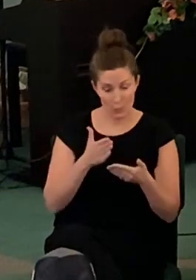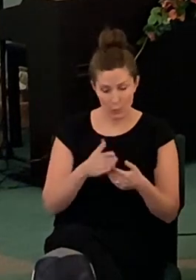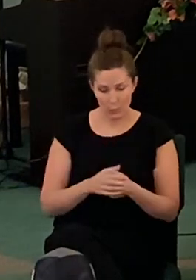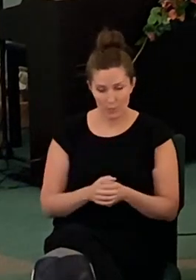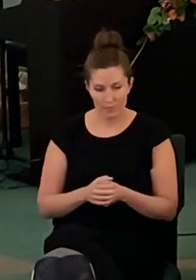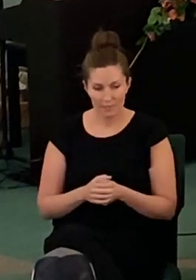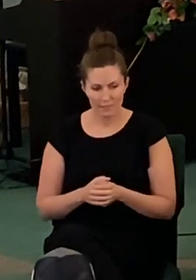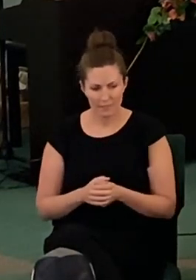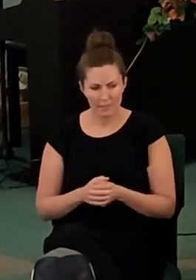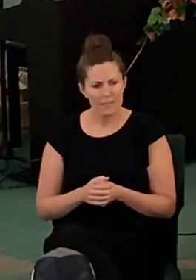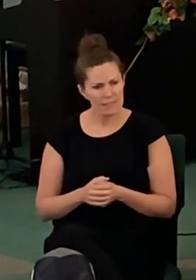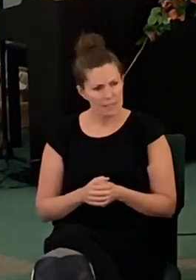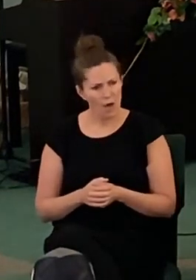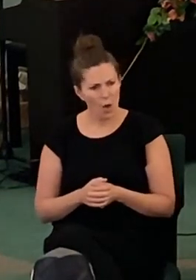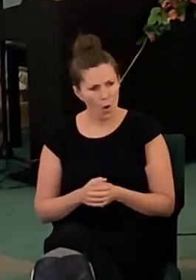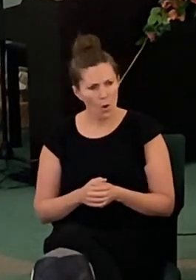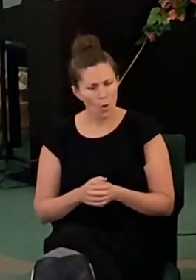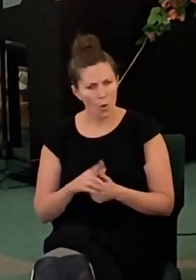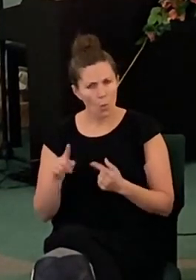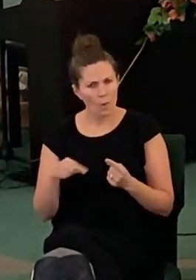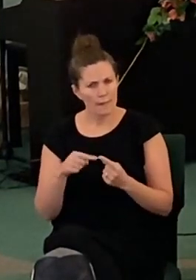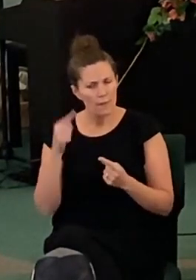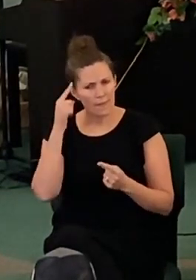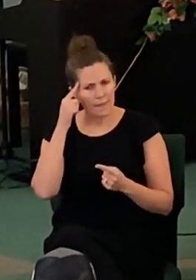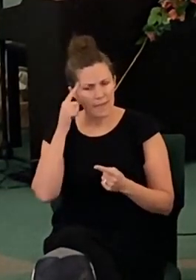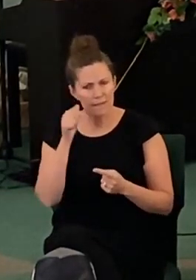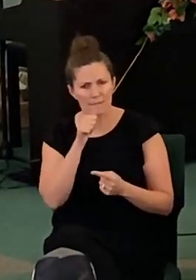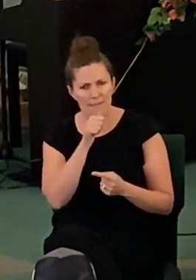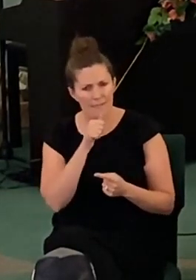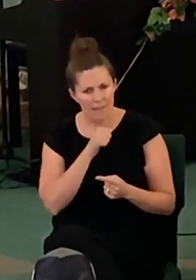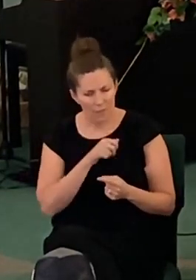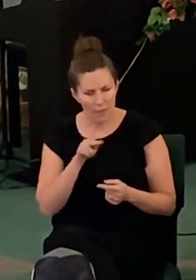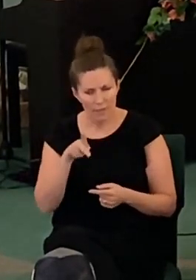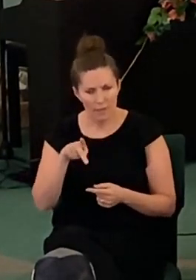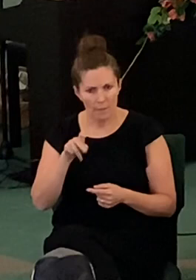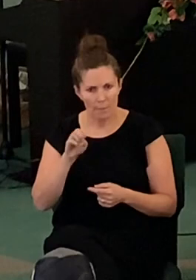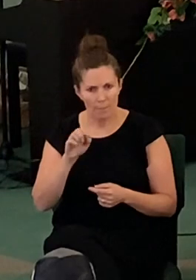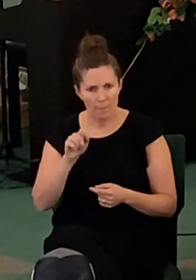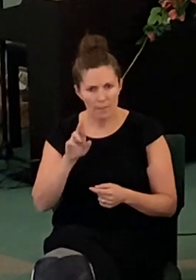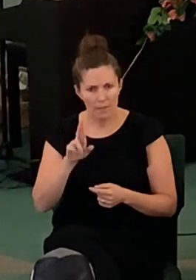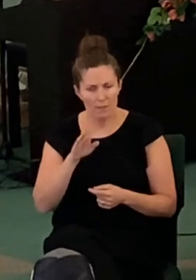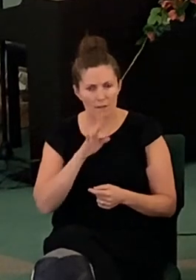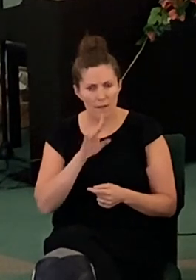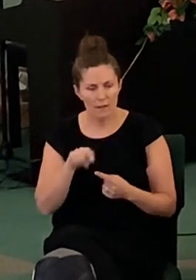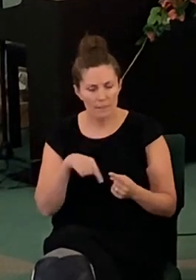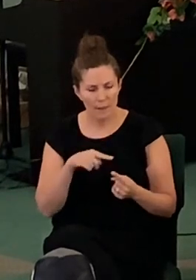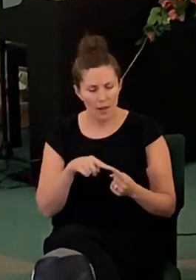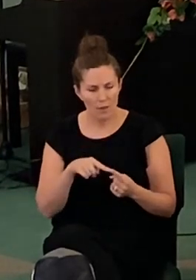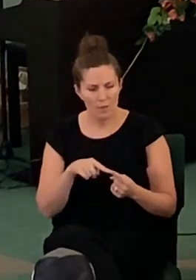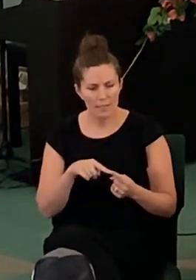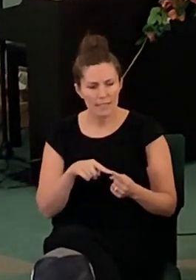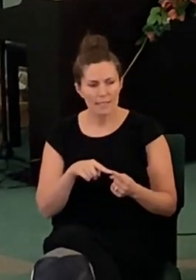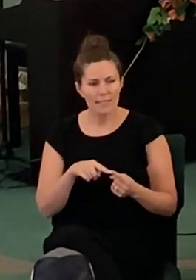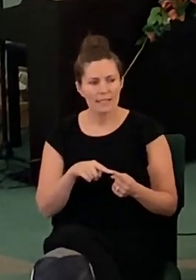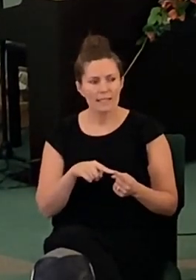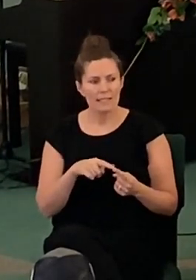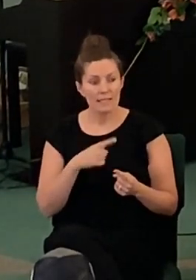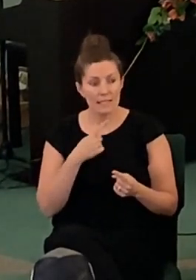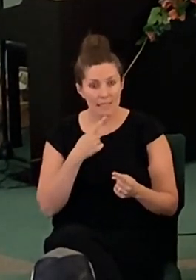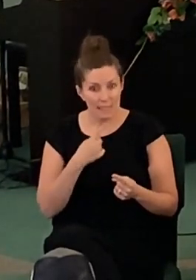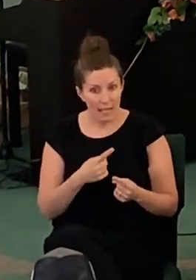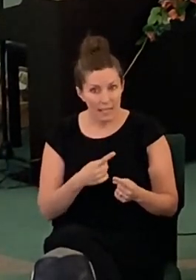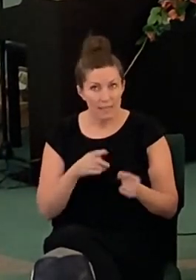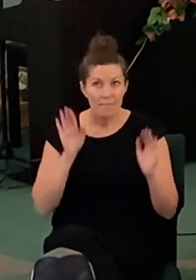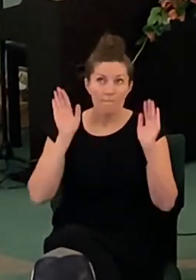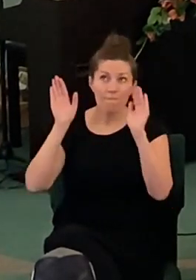In light of the suffering that Peter has just introduced in chapter 1, verses 1 through 12, he tells them to fix their hope on